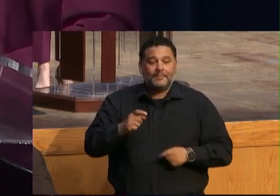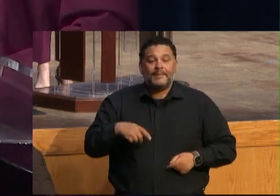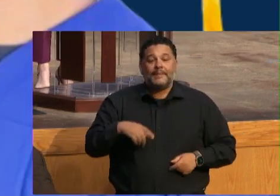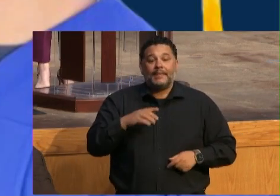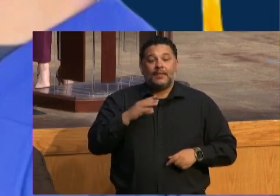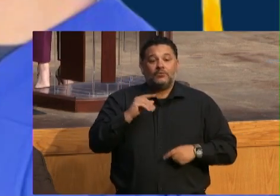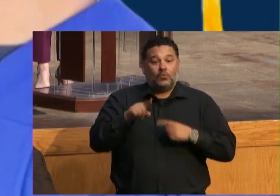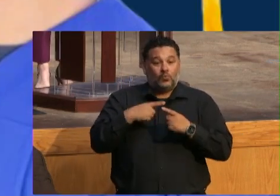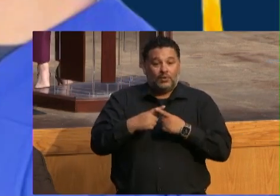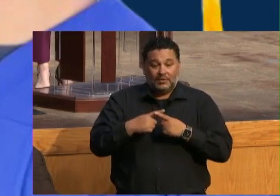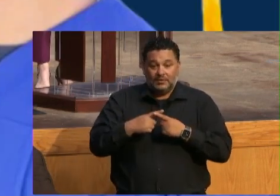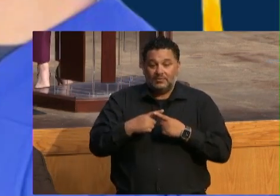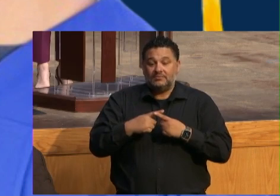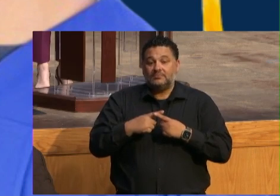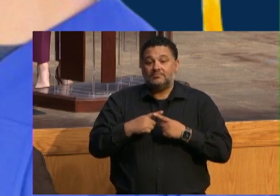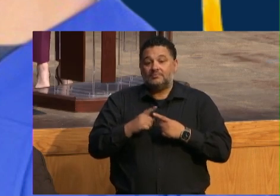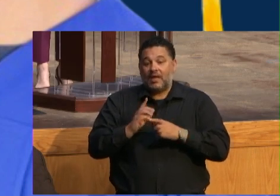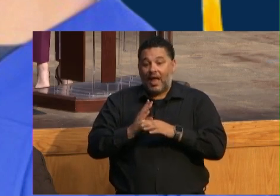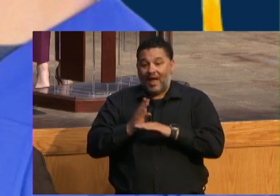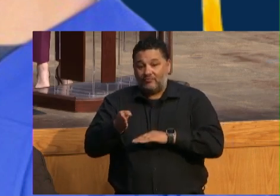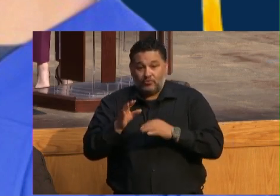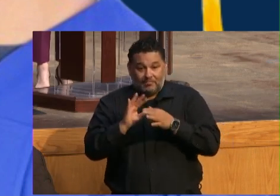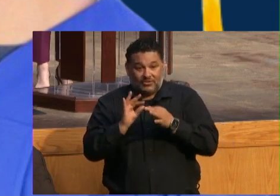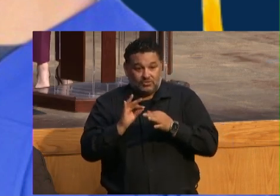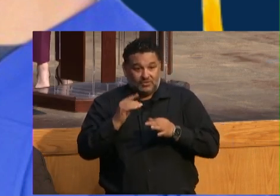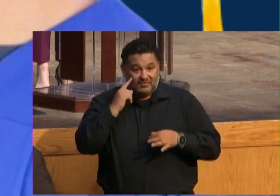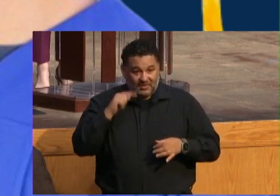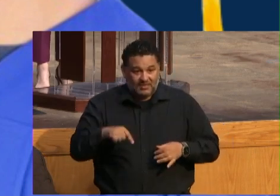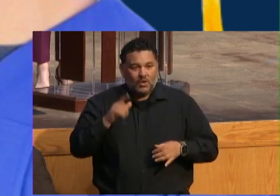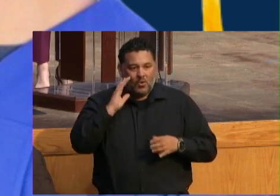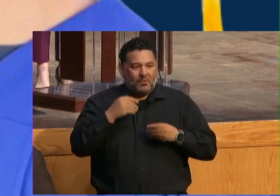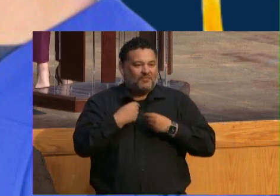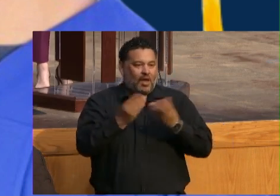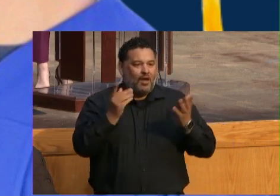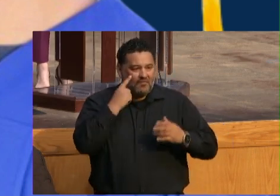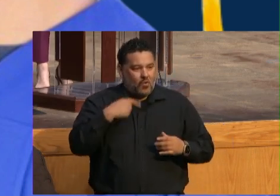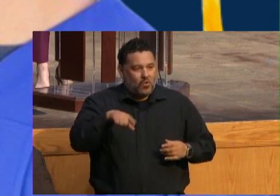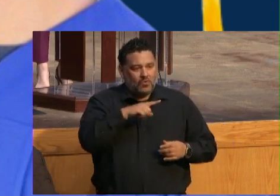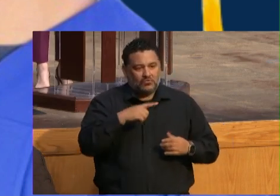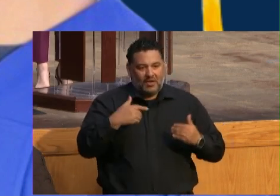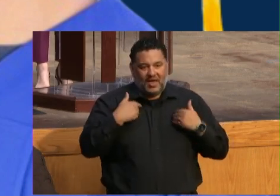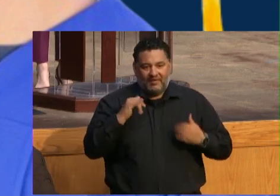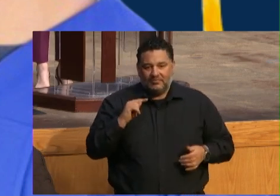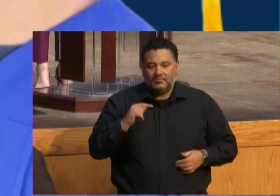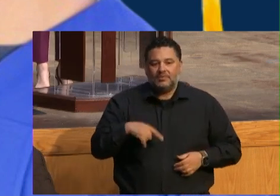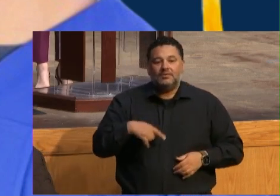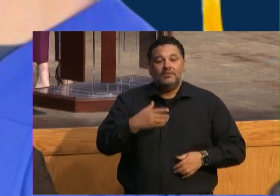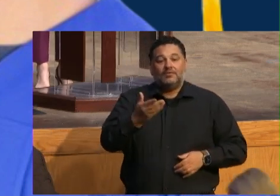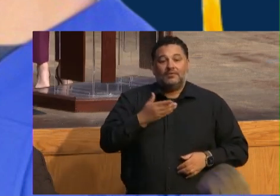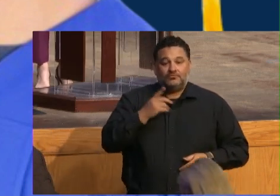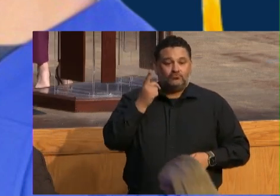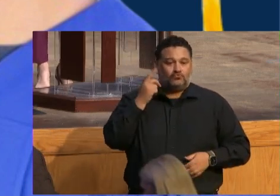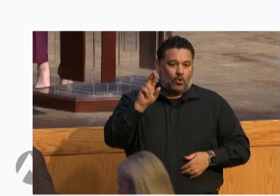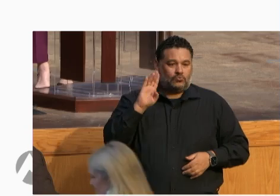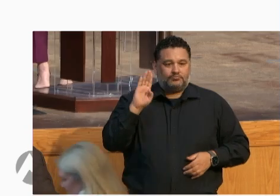after message from this, we'll provide that so you have it again as well. Now please welcome Dr. Britt back to the